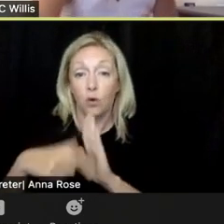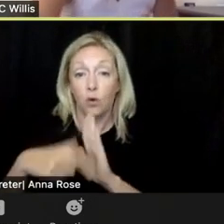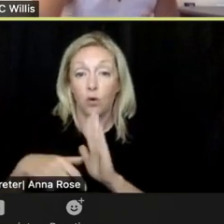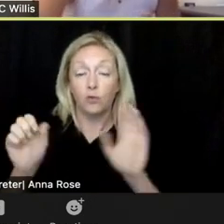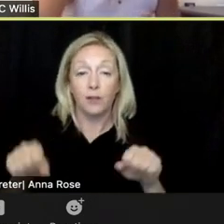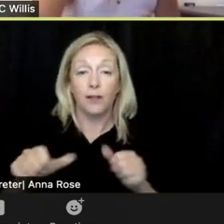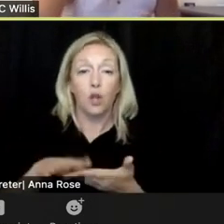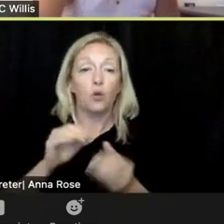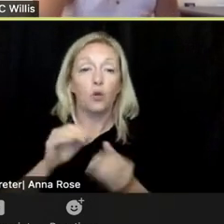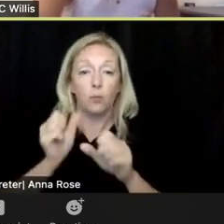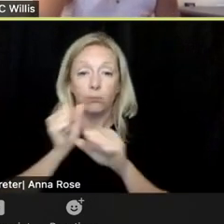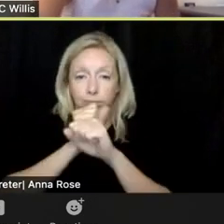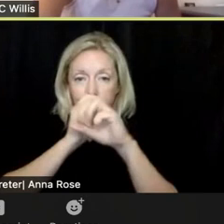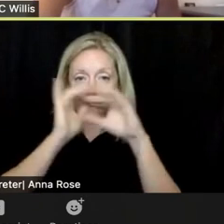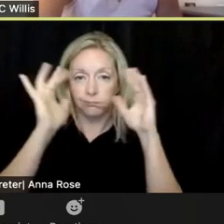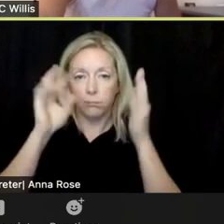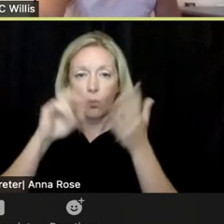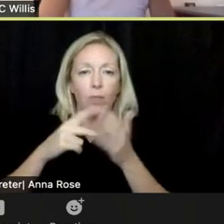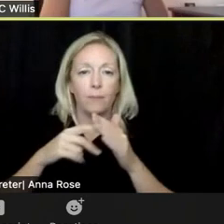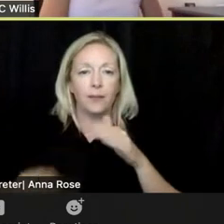to access.